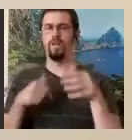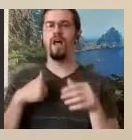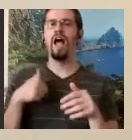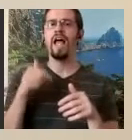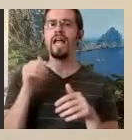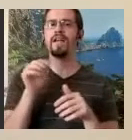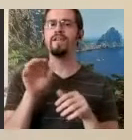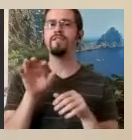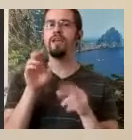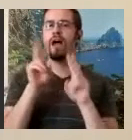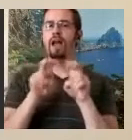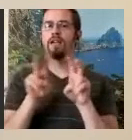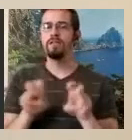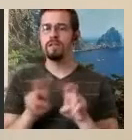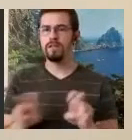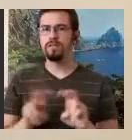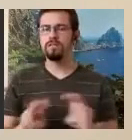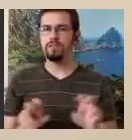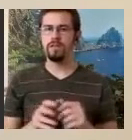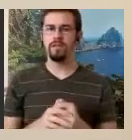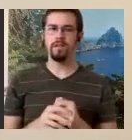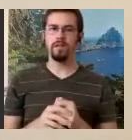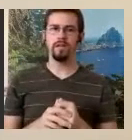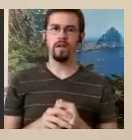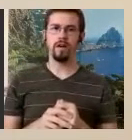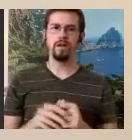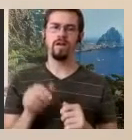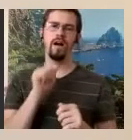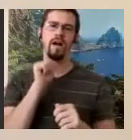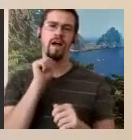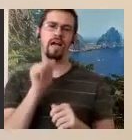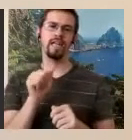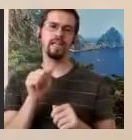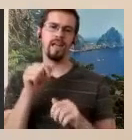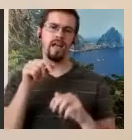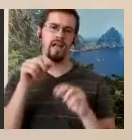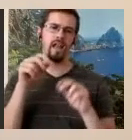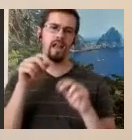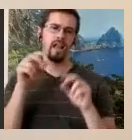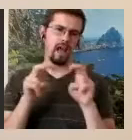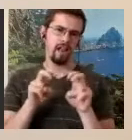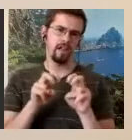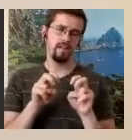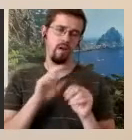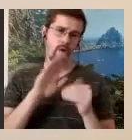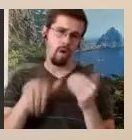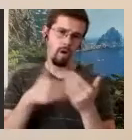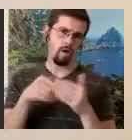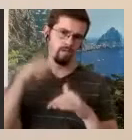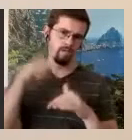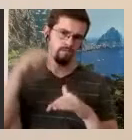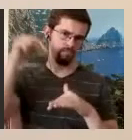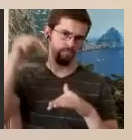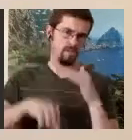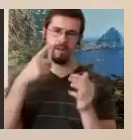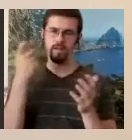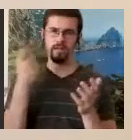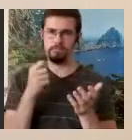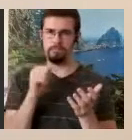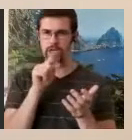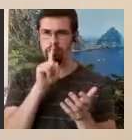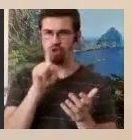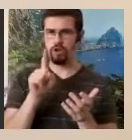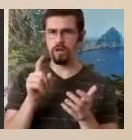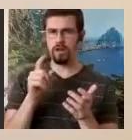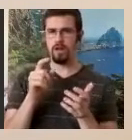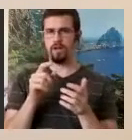these puddles in too much depth because of the different sign languages involved, naturally. And another shortcoming